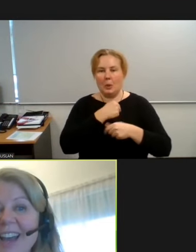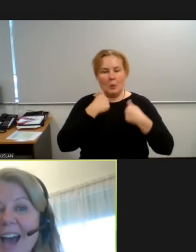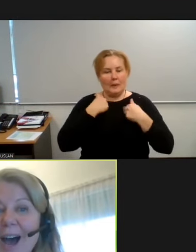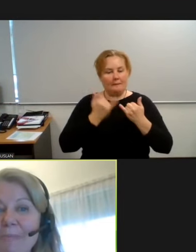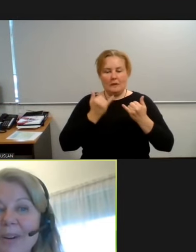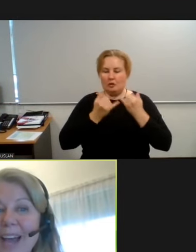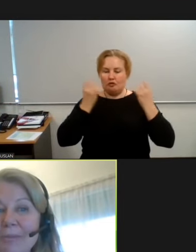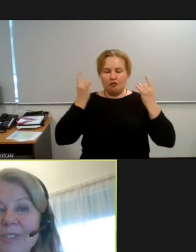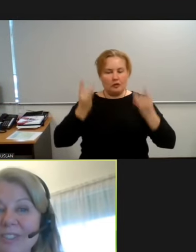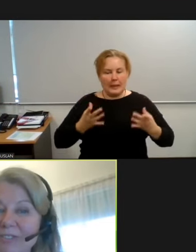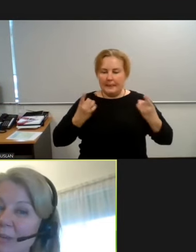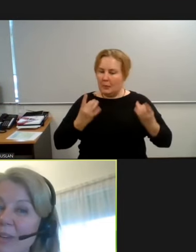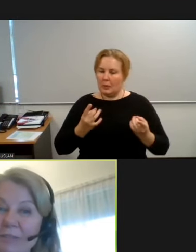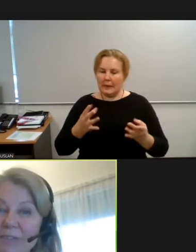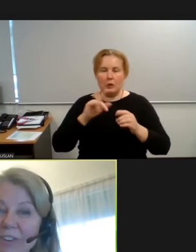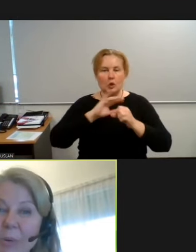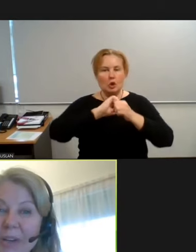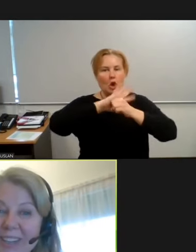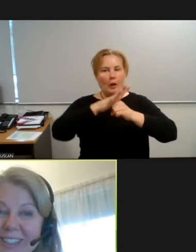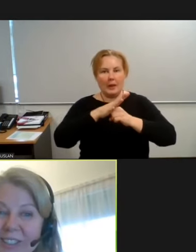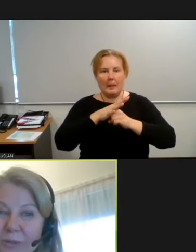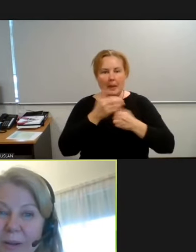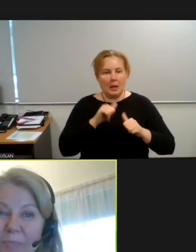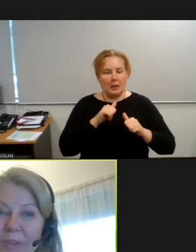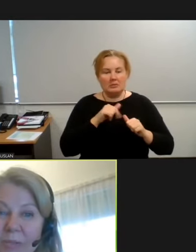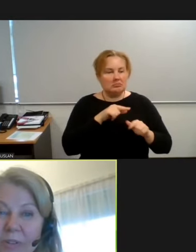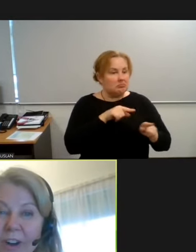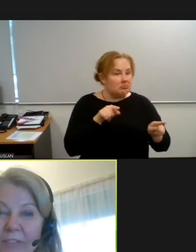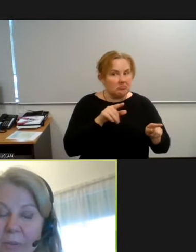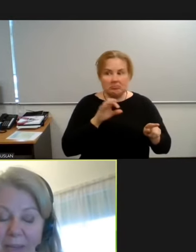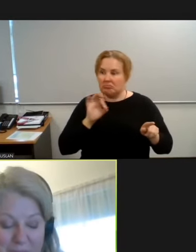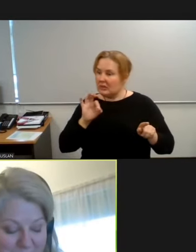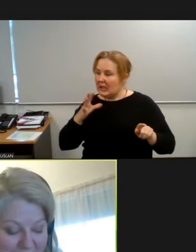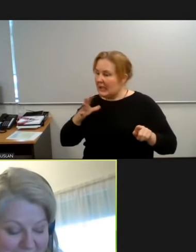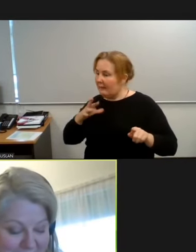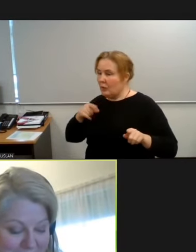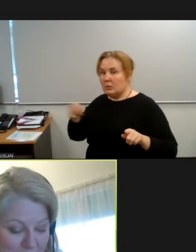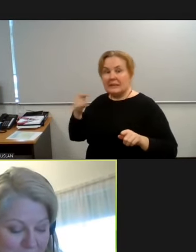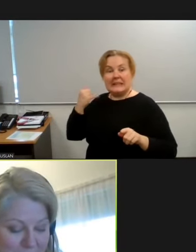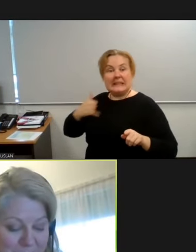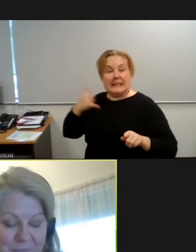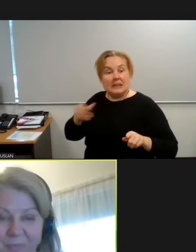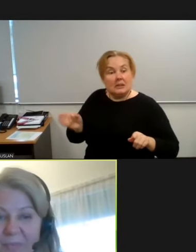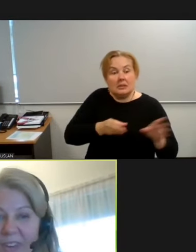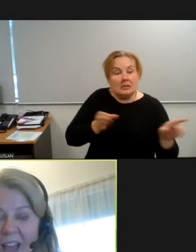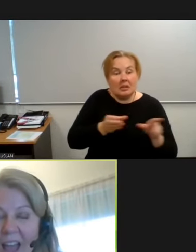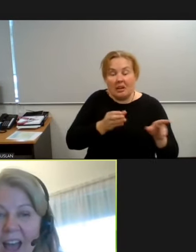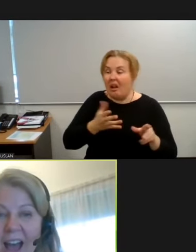ready, but able to really pivot very quickly to provide for people's needs as well.